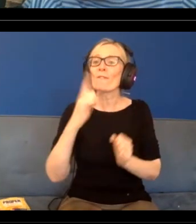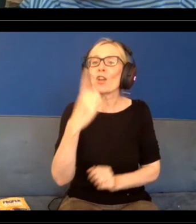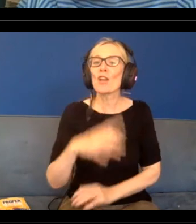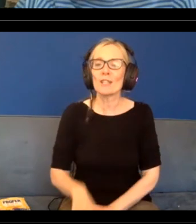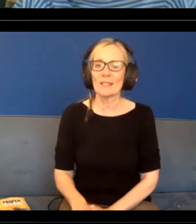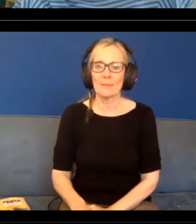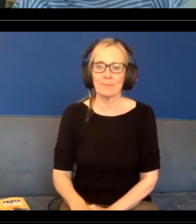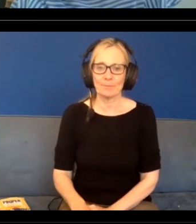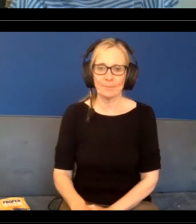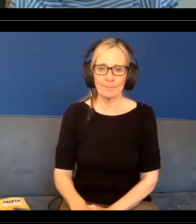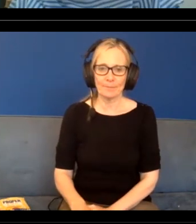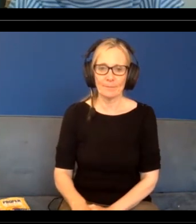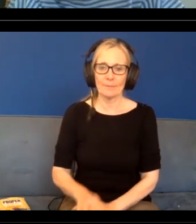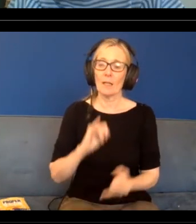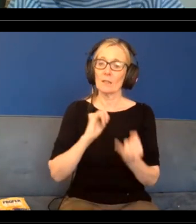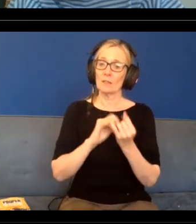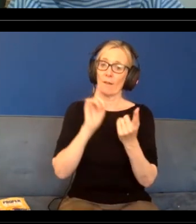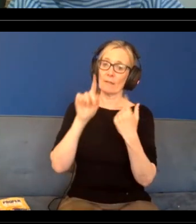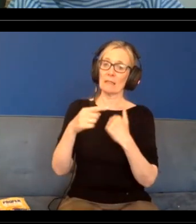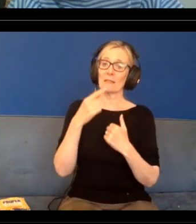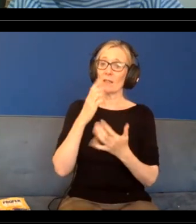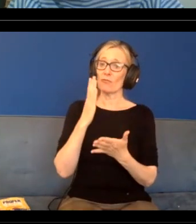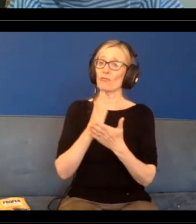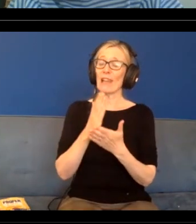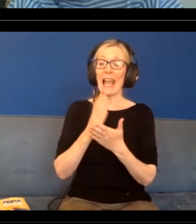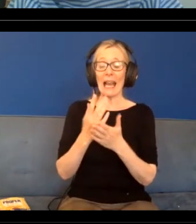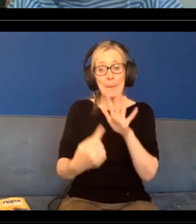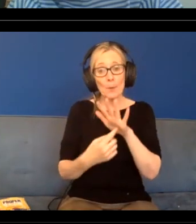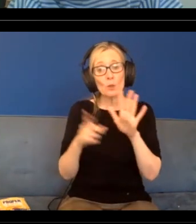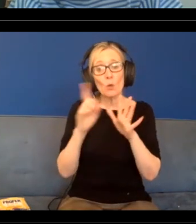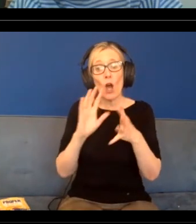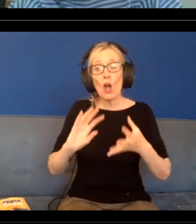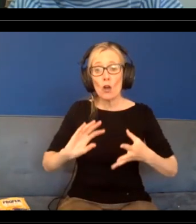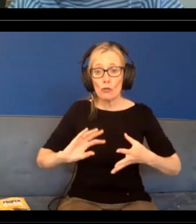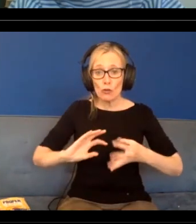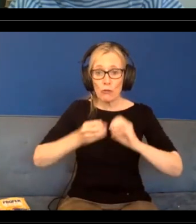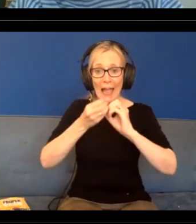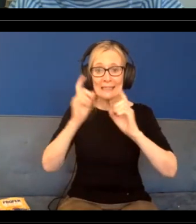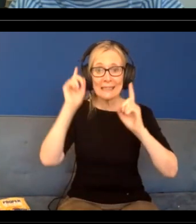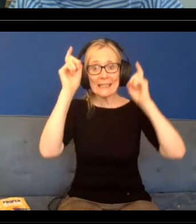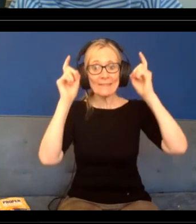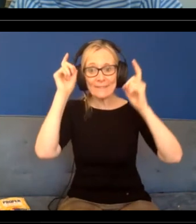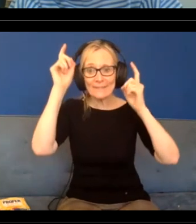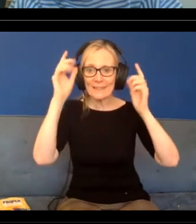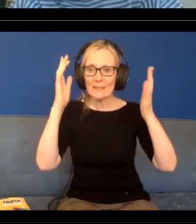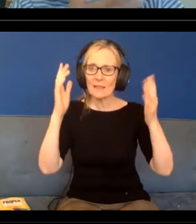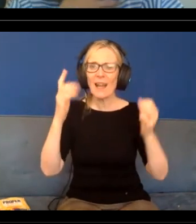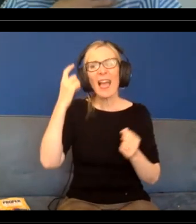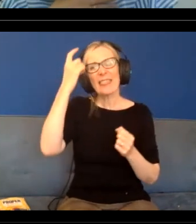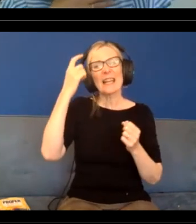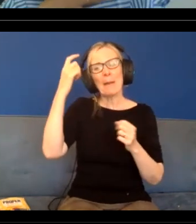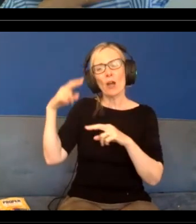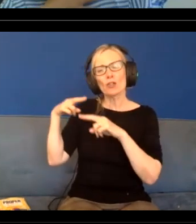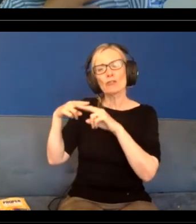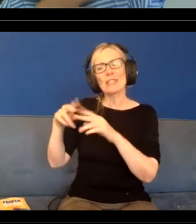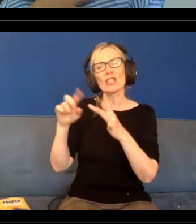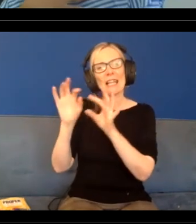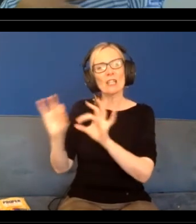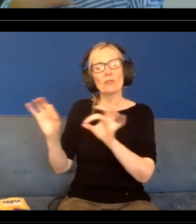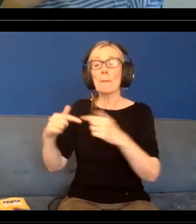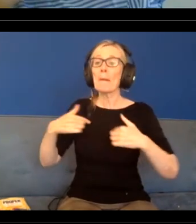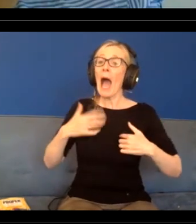think there just needs to be creativity involved. I mean, thinking about traditional instruments in particular, I have an adapted